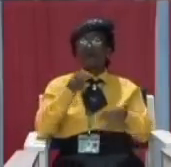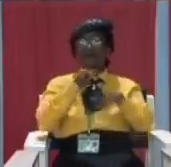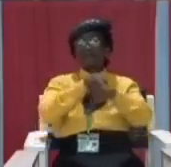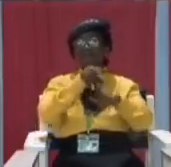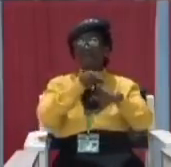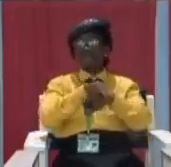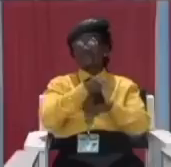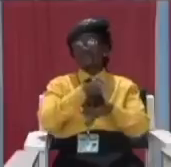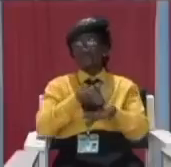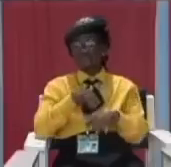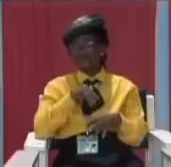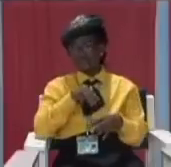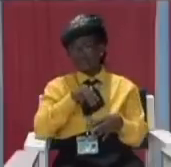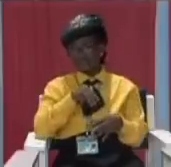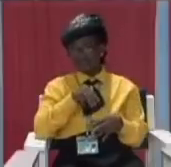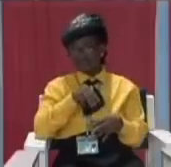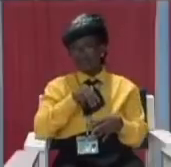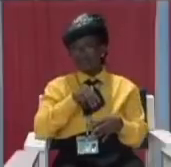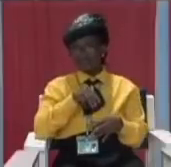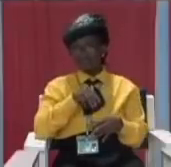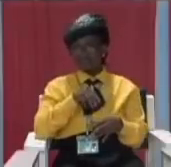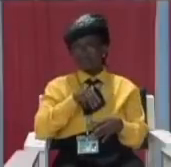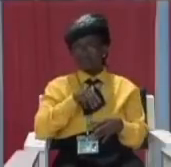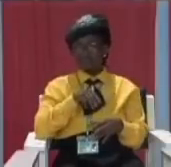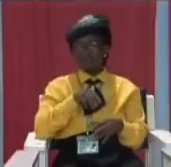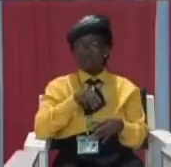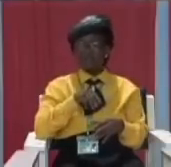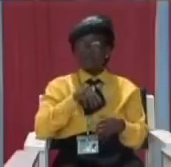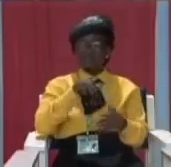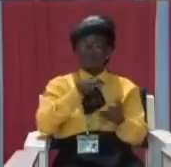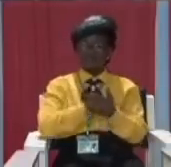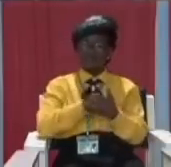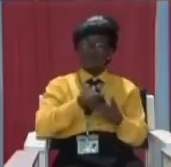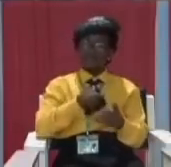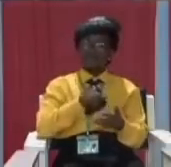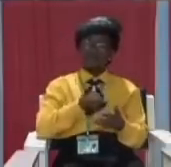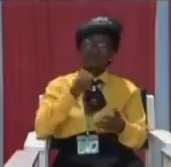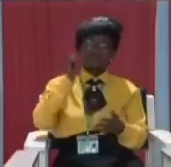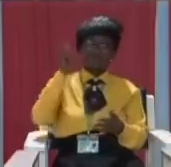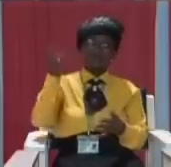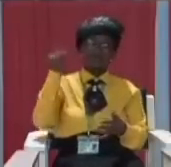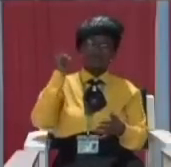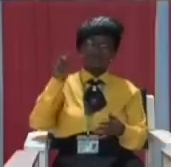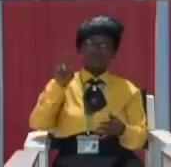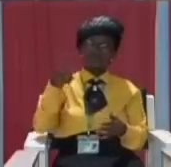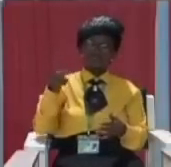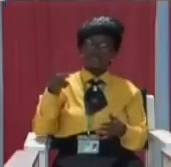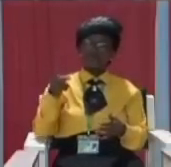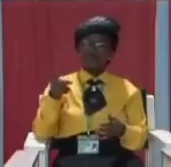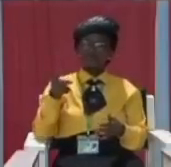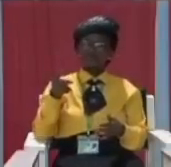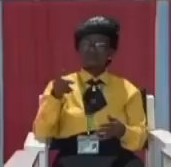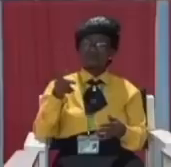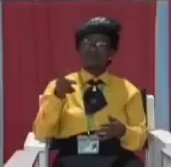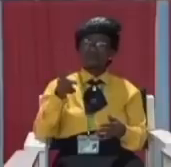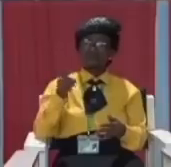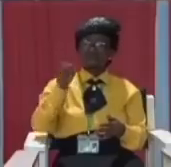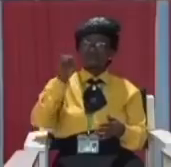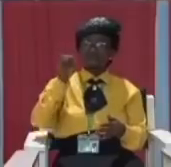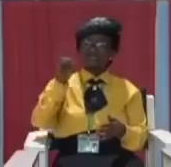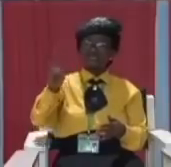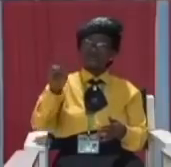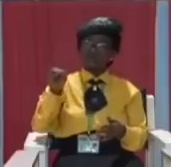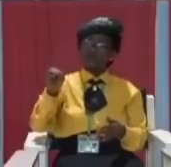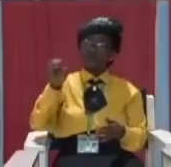And he won multitudes. Second dose of power.